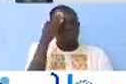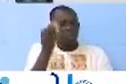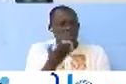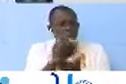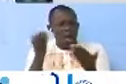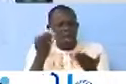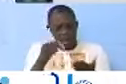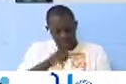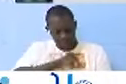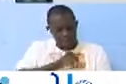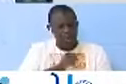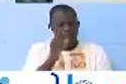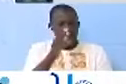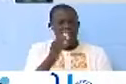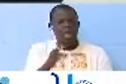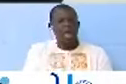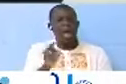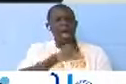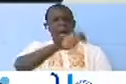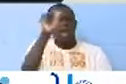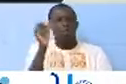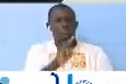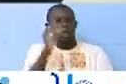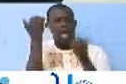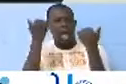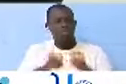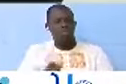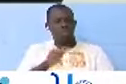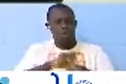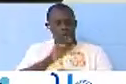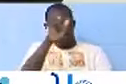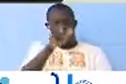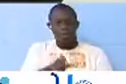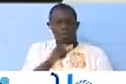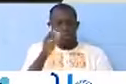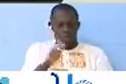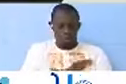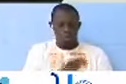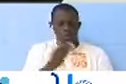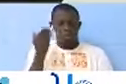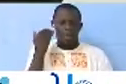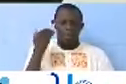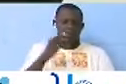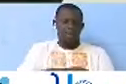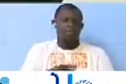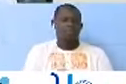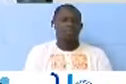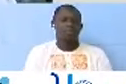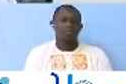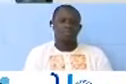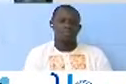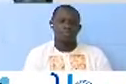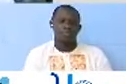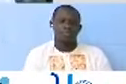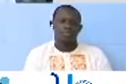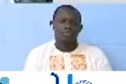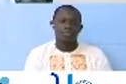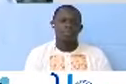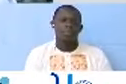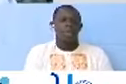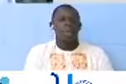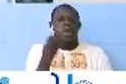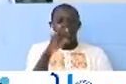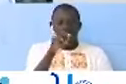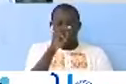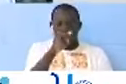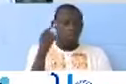was saying that? And what was happening to him at that point? If you hear a male voice, you will kill me. If you hear an older person